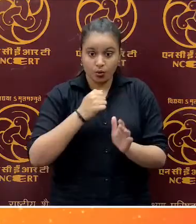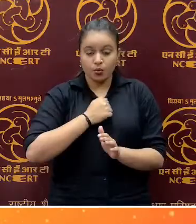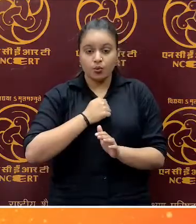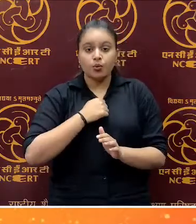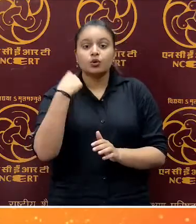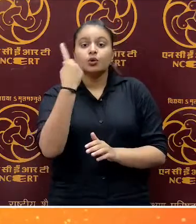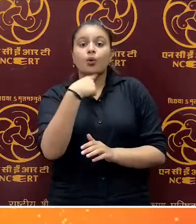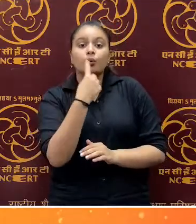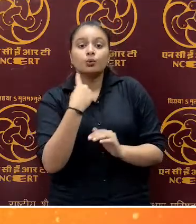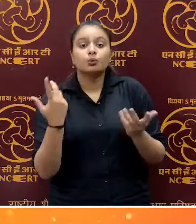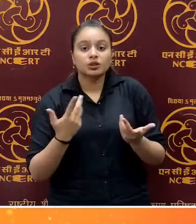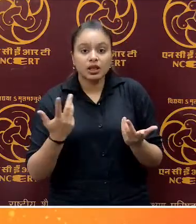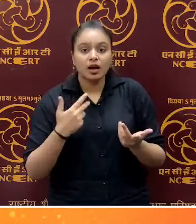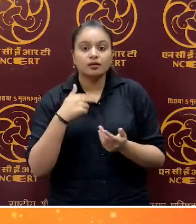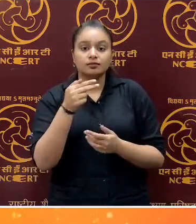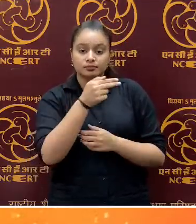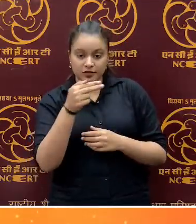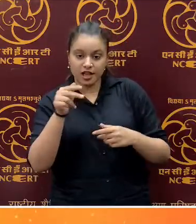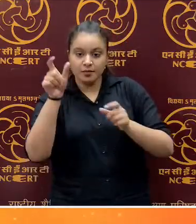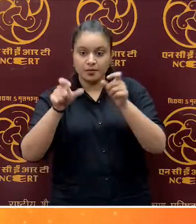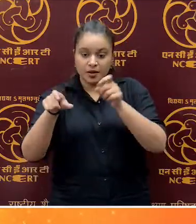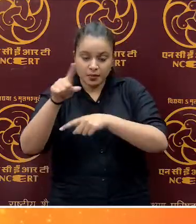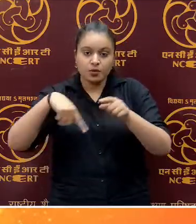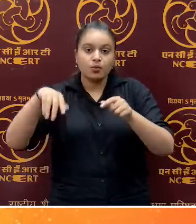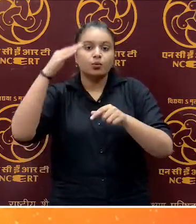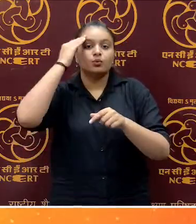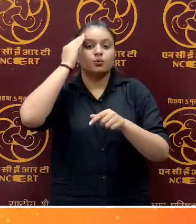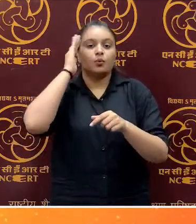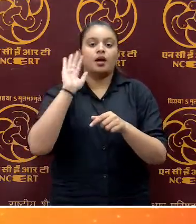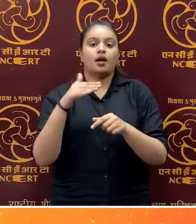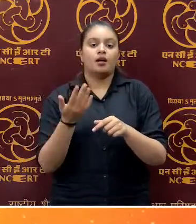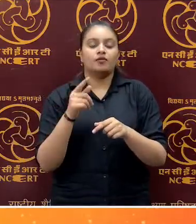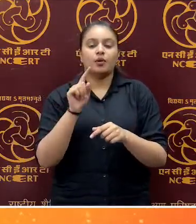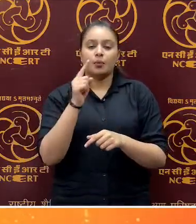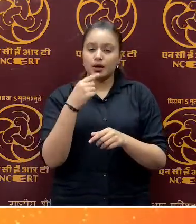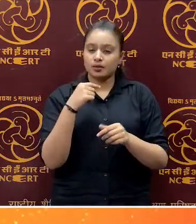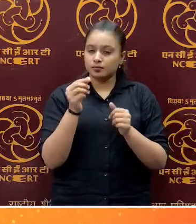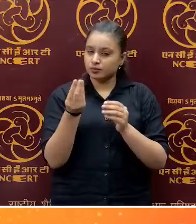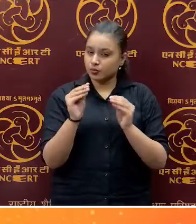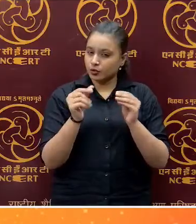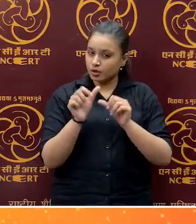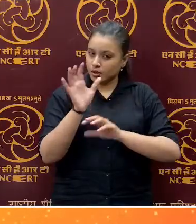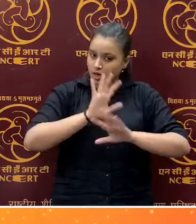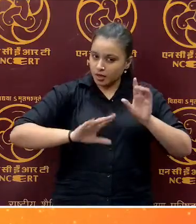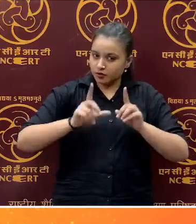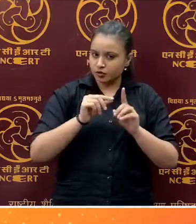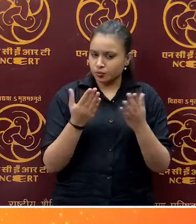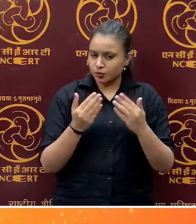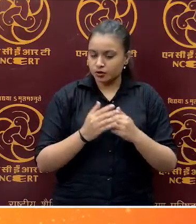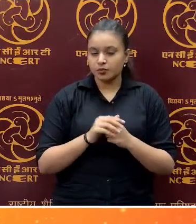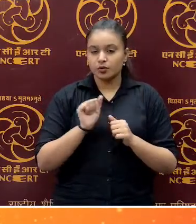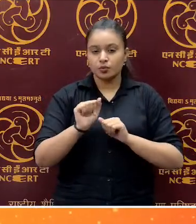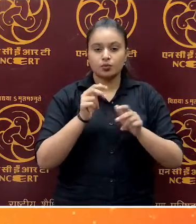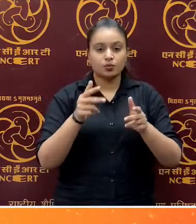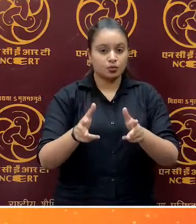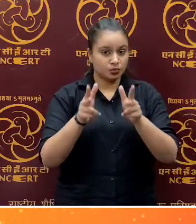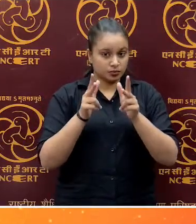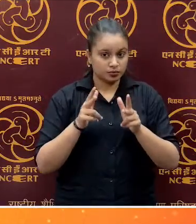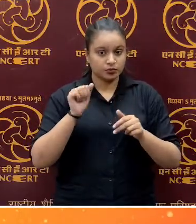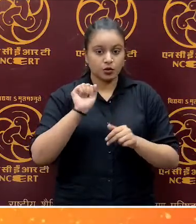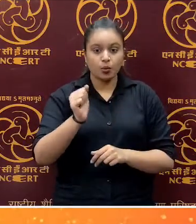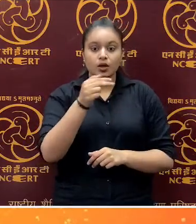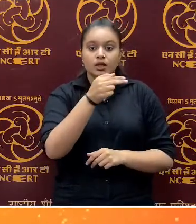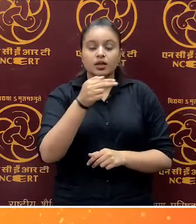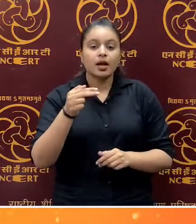who you are. That's how people know who you are. And you know, ma'am, there is one more activity that our children can do. They can tell us about the meaning of their